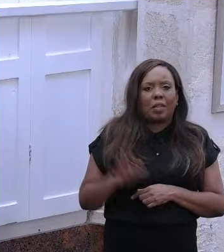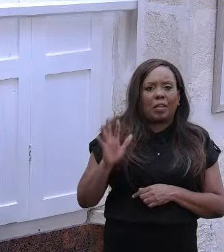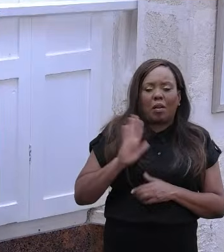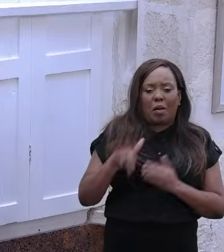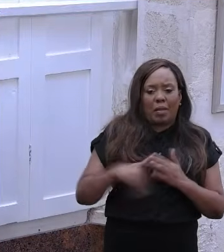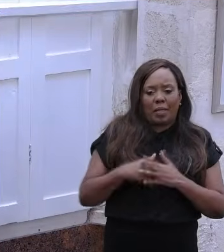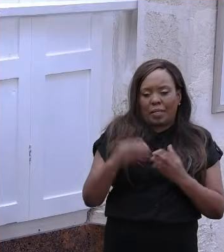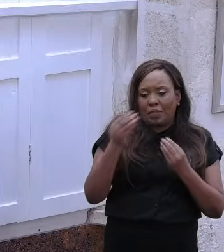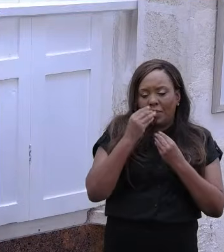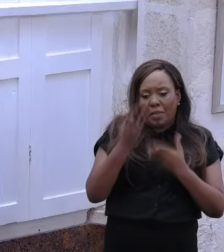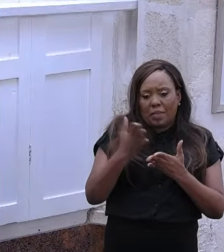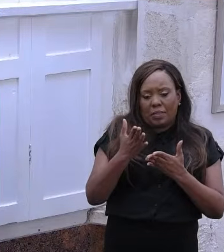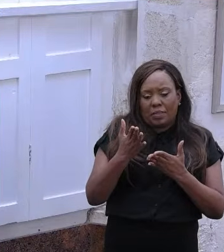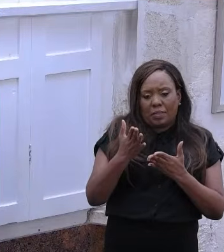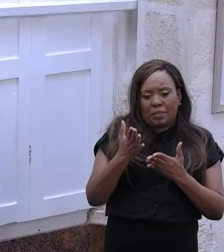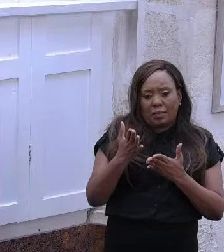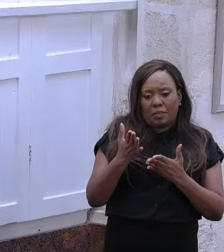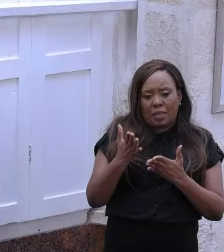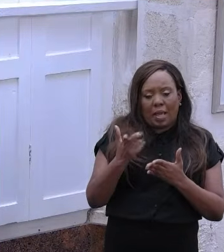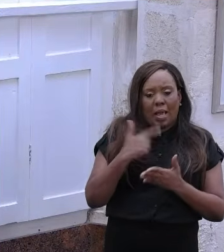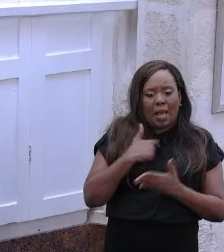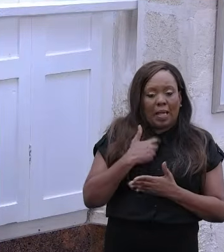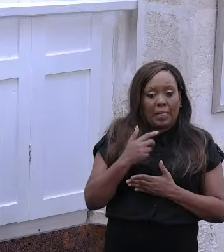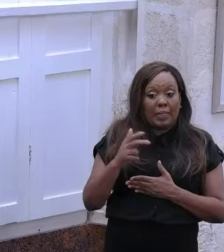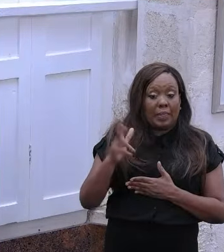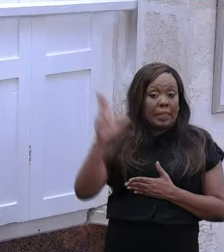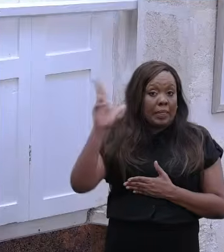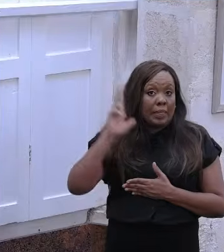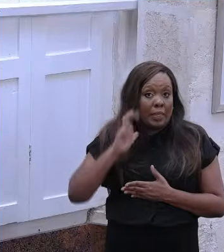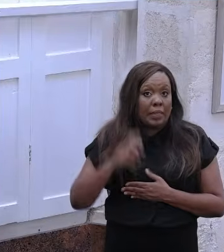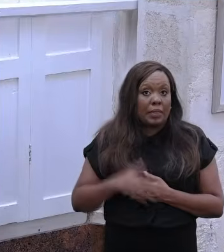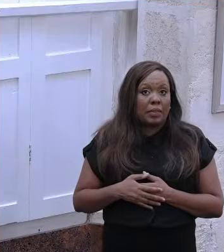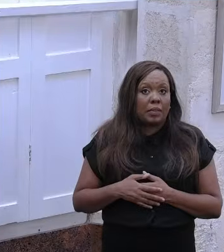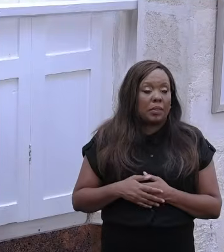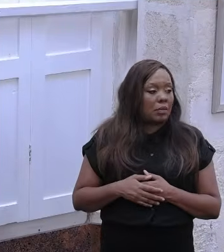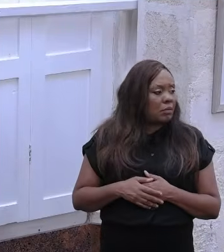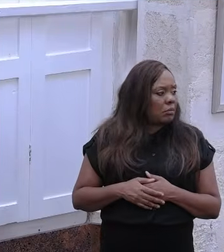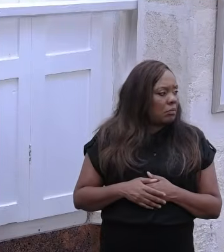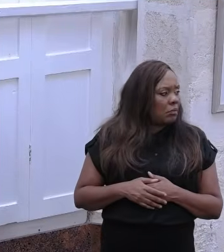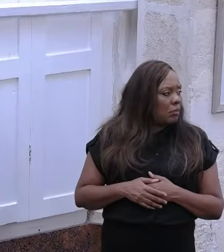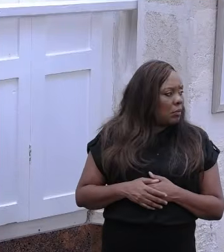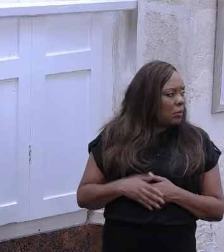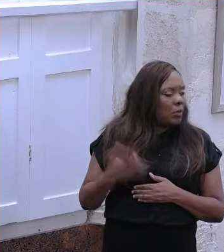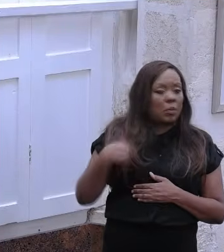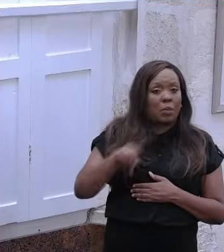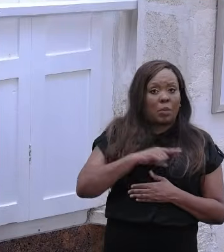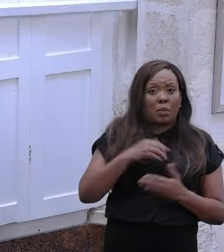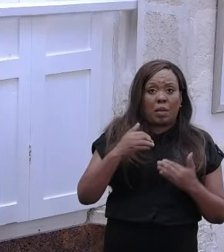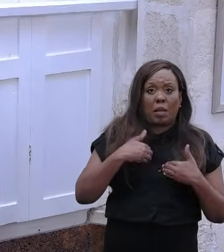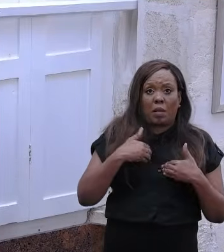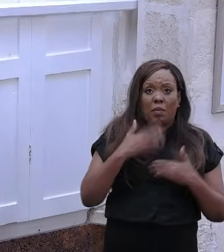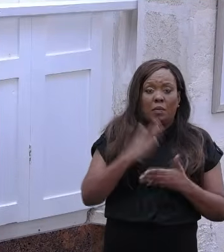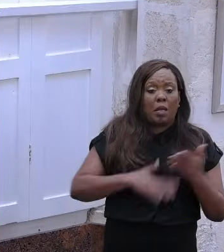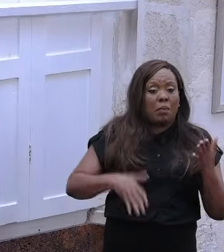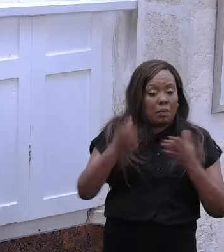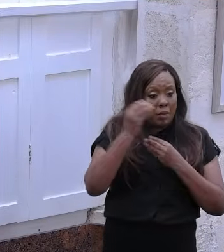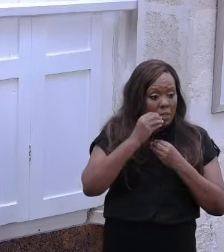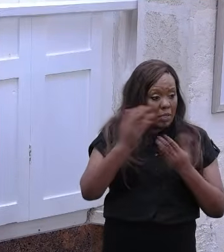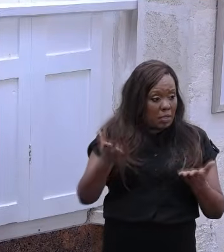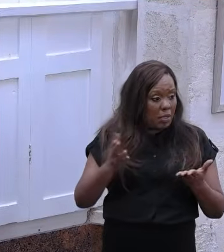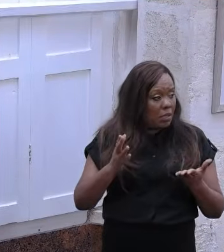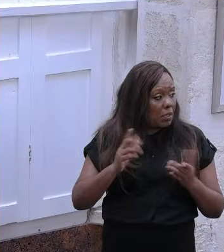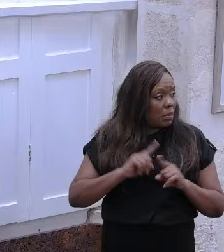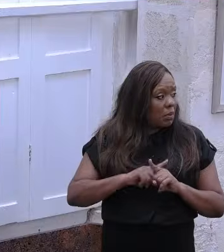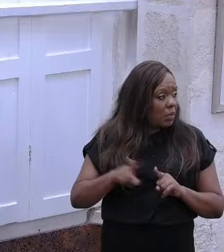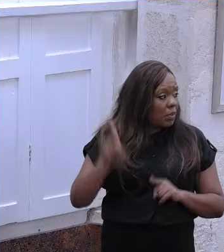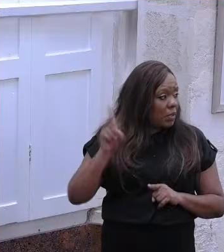The issue of wanting more data, there is some data available, but what we might need to do is to just make sure it's